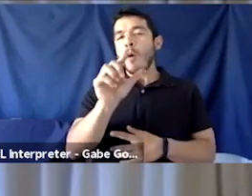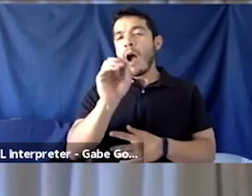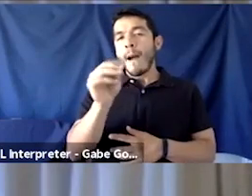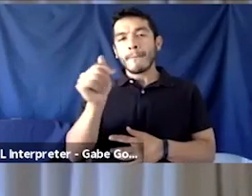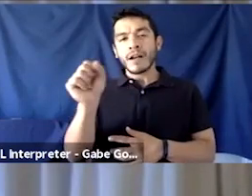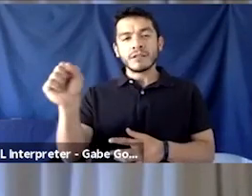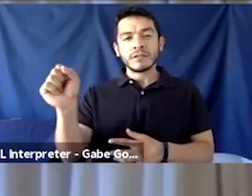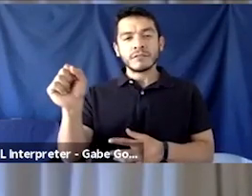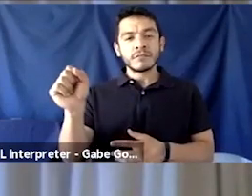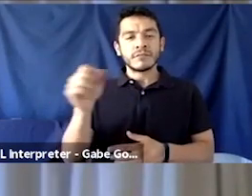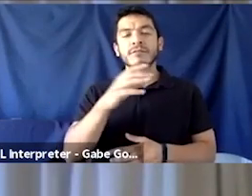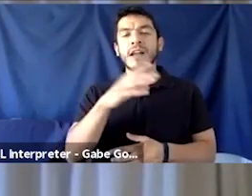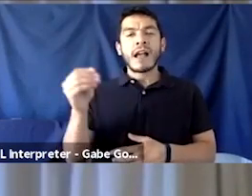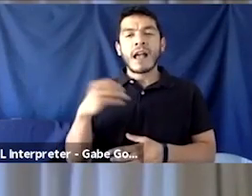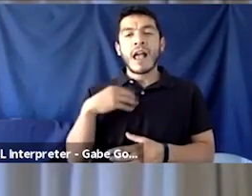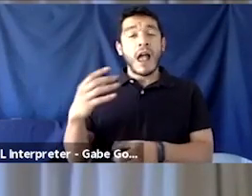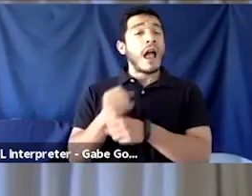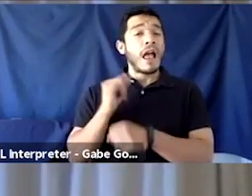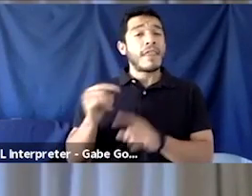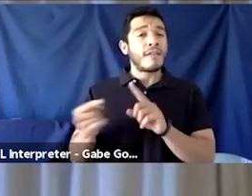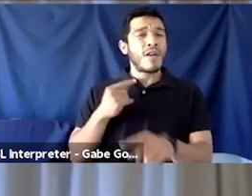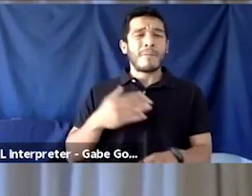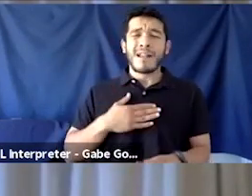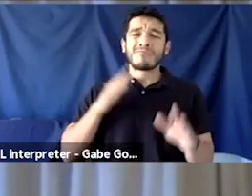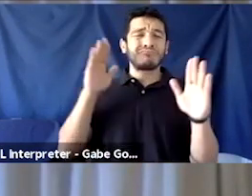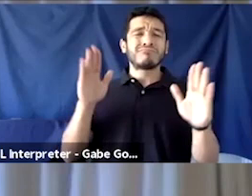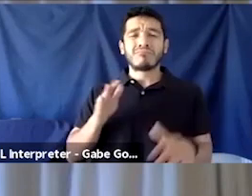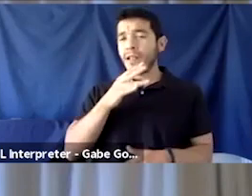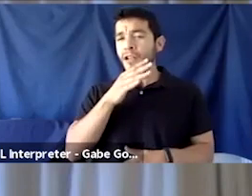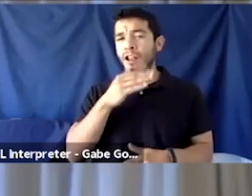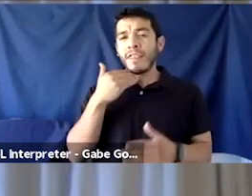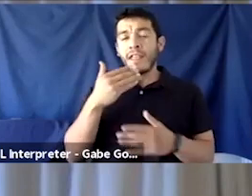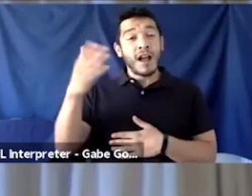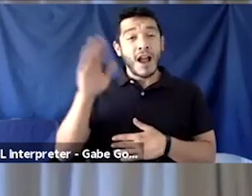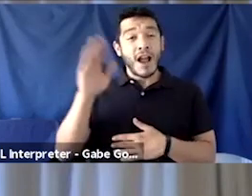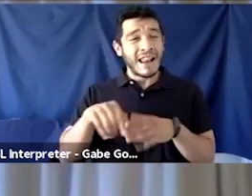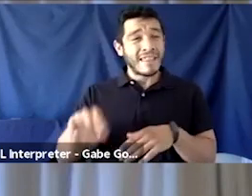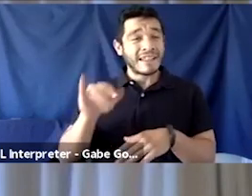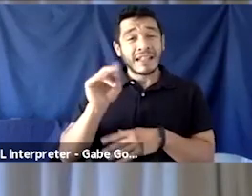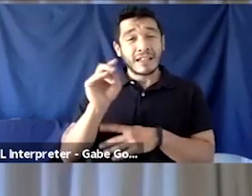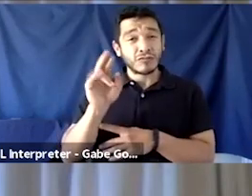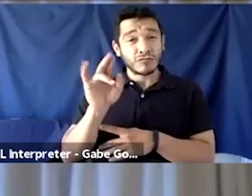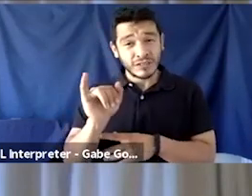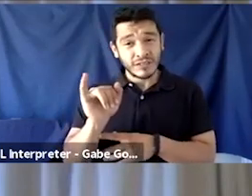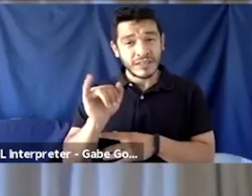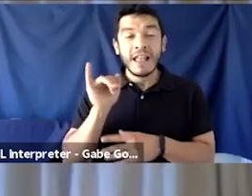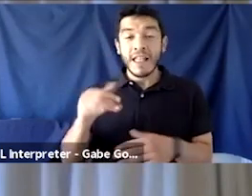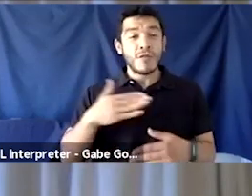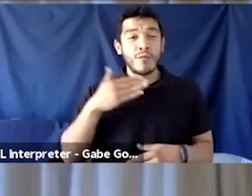And I got that from an amazing mother, thank God, in this industry, that it's been able to guide